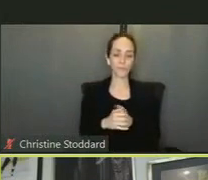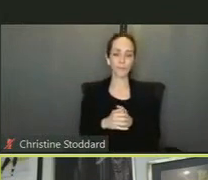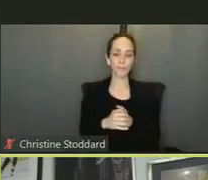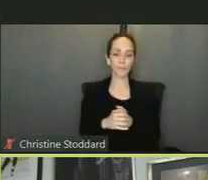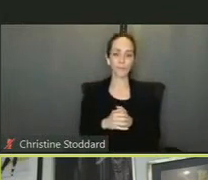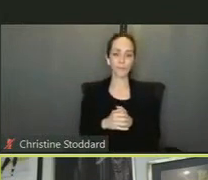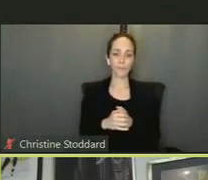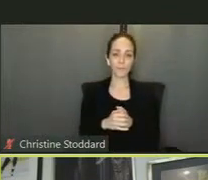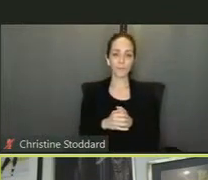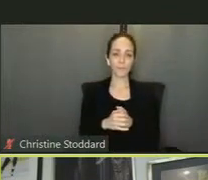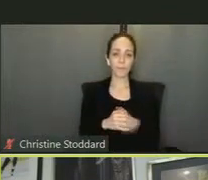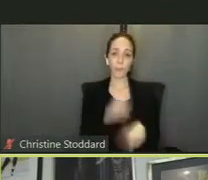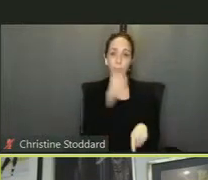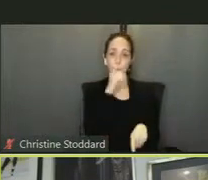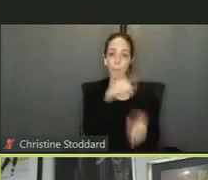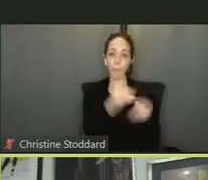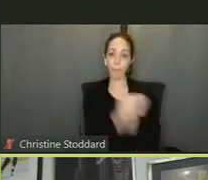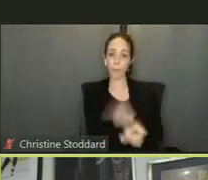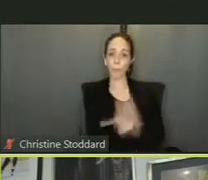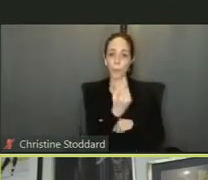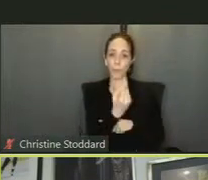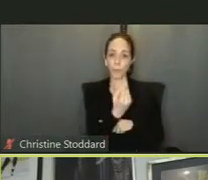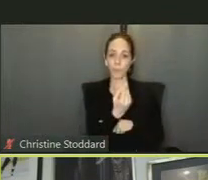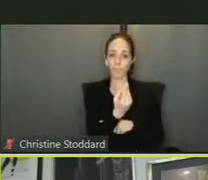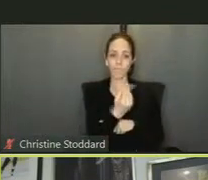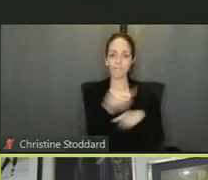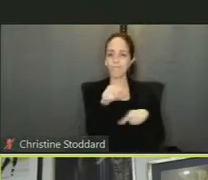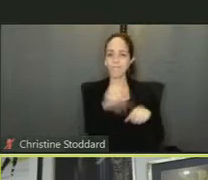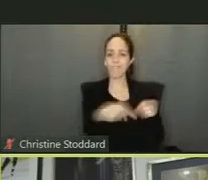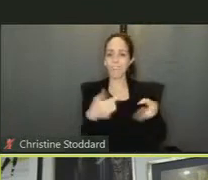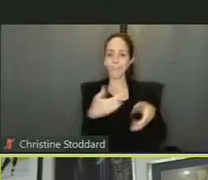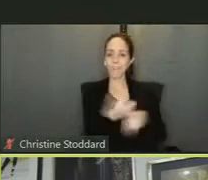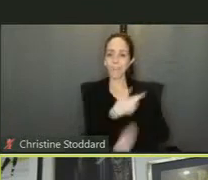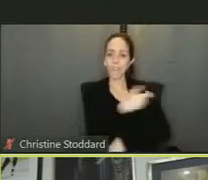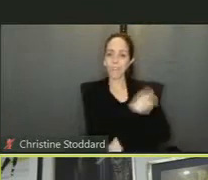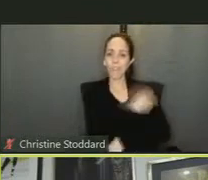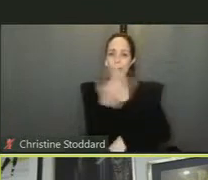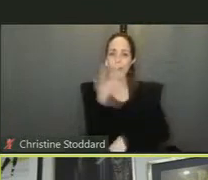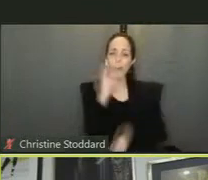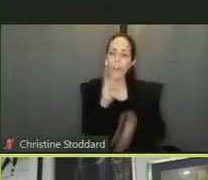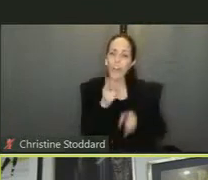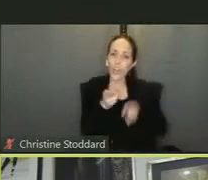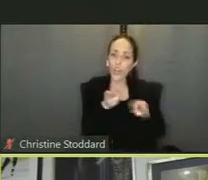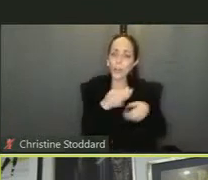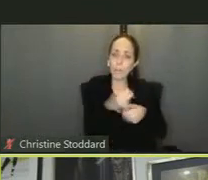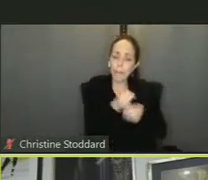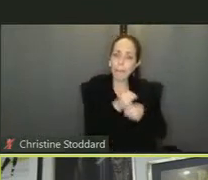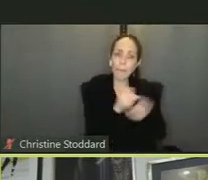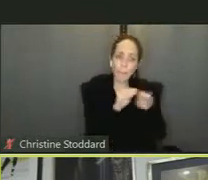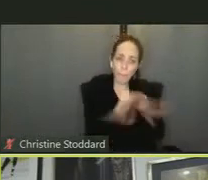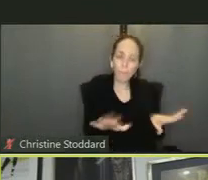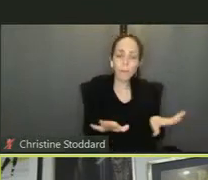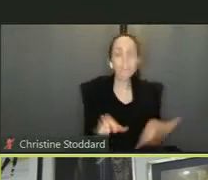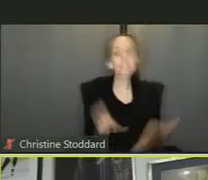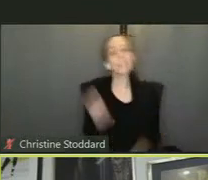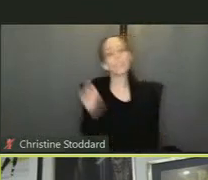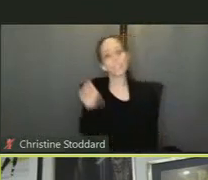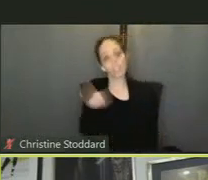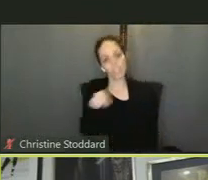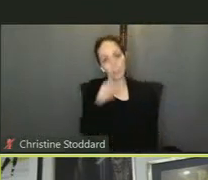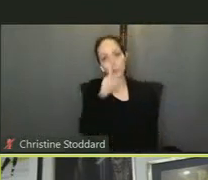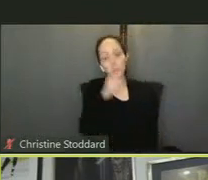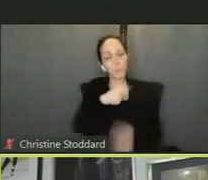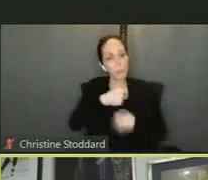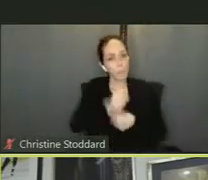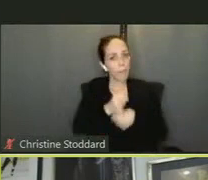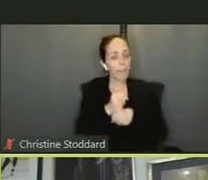So myth number one, we can't trust the COVID-19 vaccines because they were rushed. Well, yes, the vaccines were created in record time.